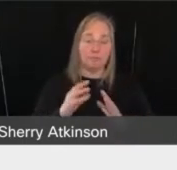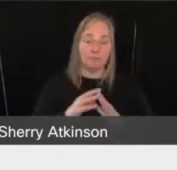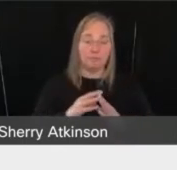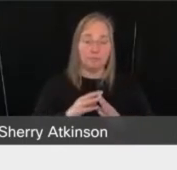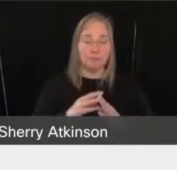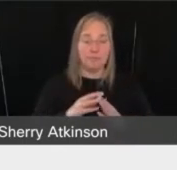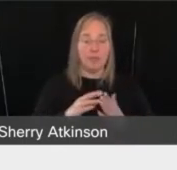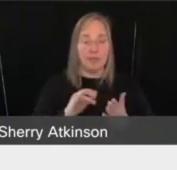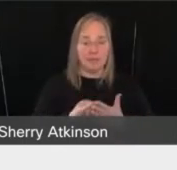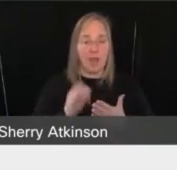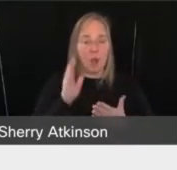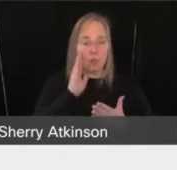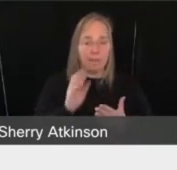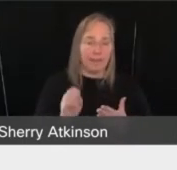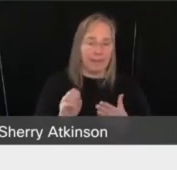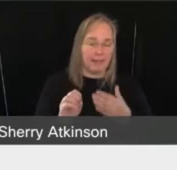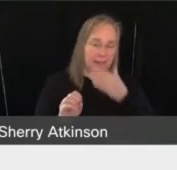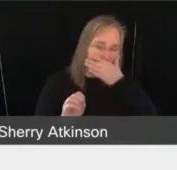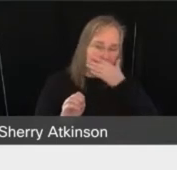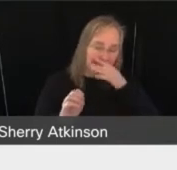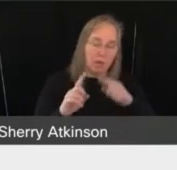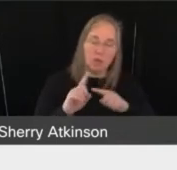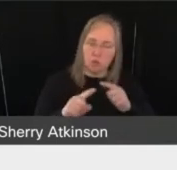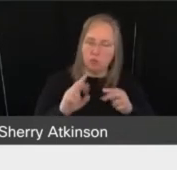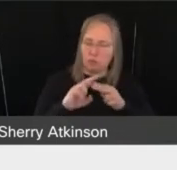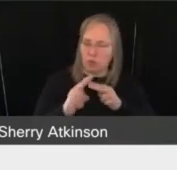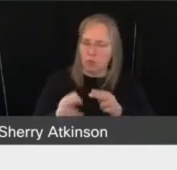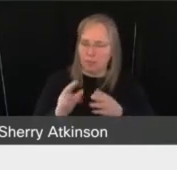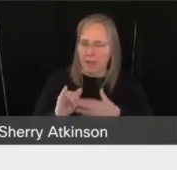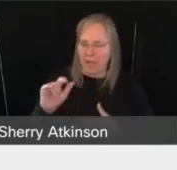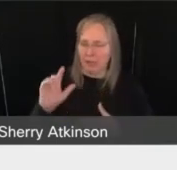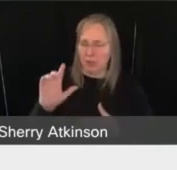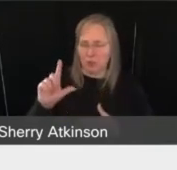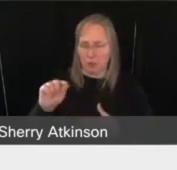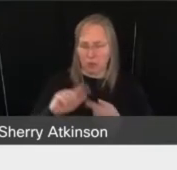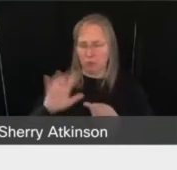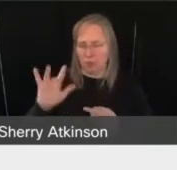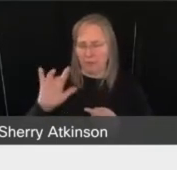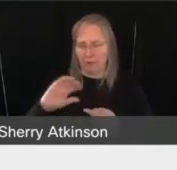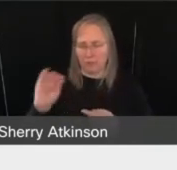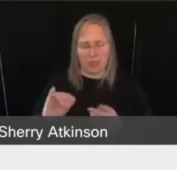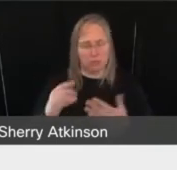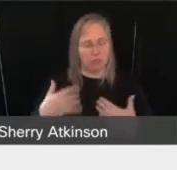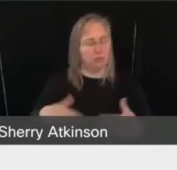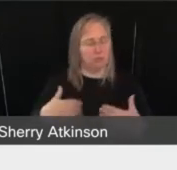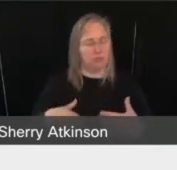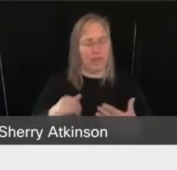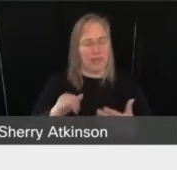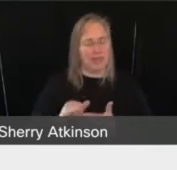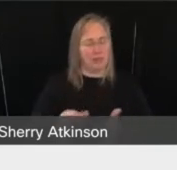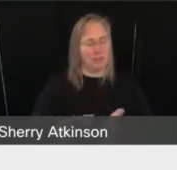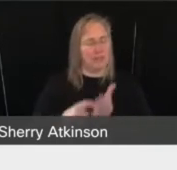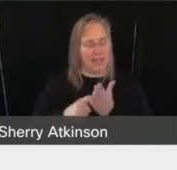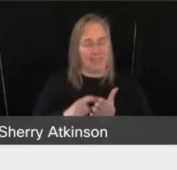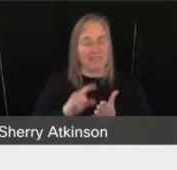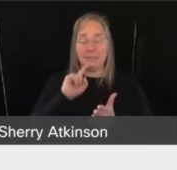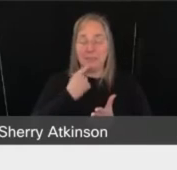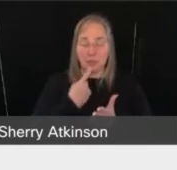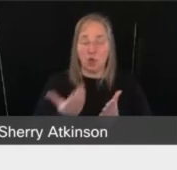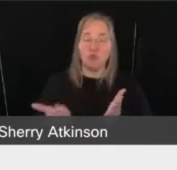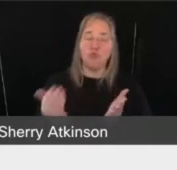so it would be to reduce it by that amount would just take substantial, you know, really substantial redesign. So.